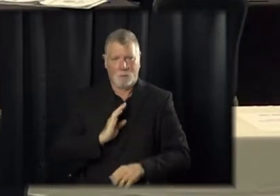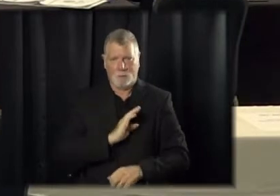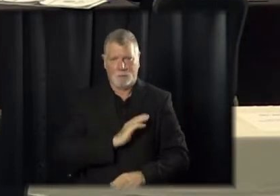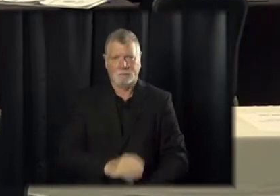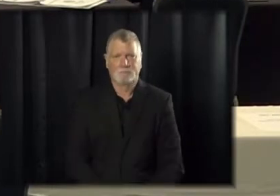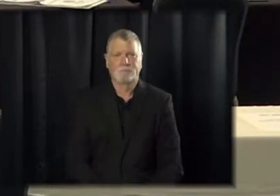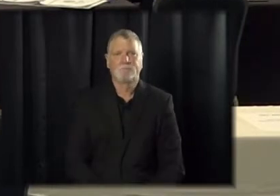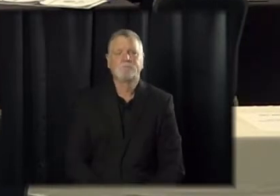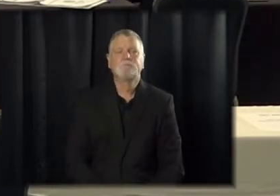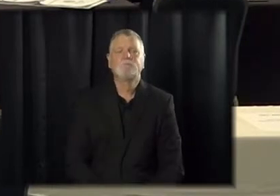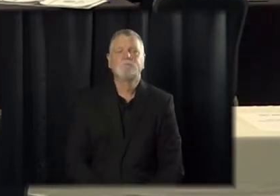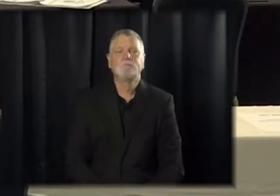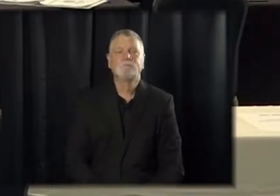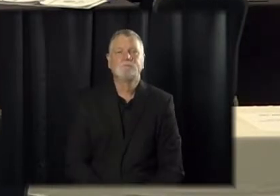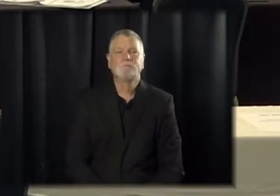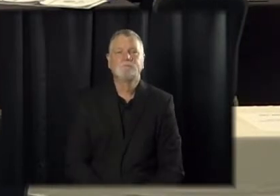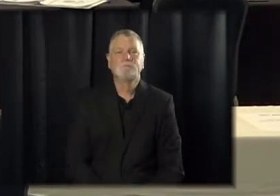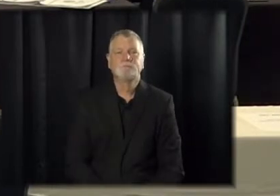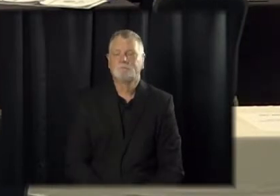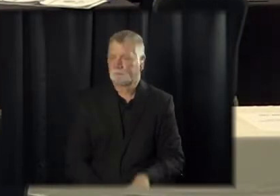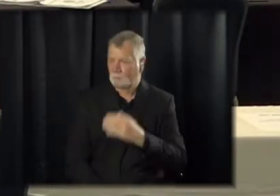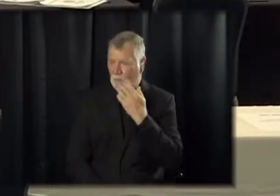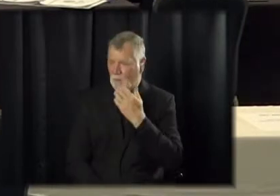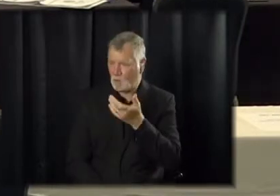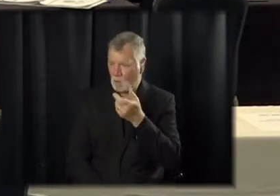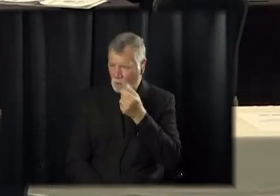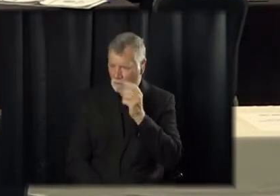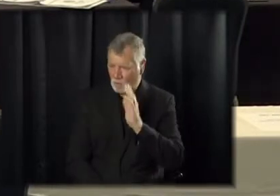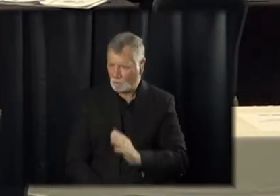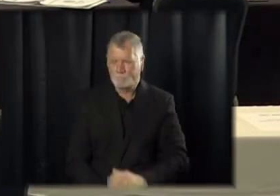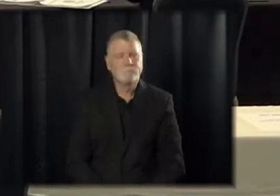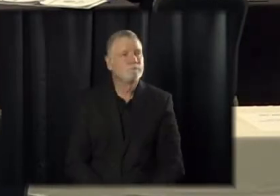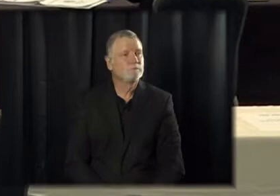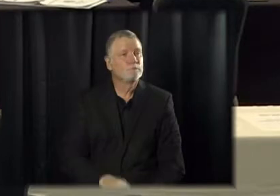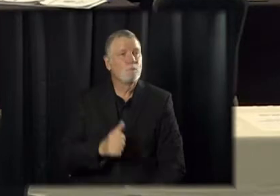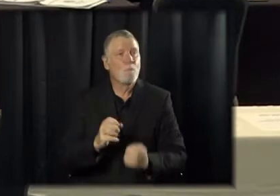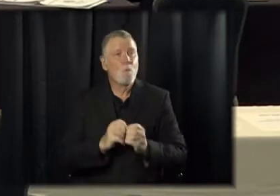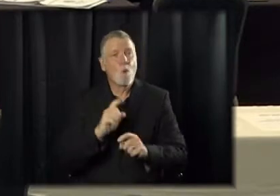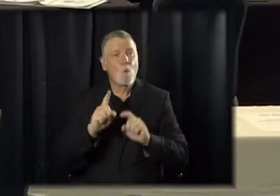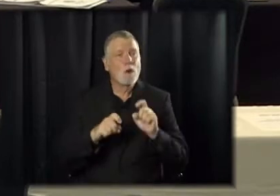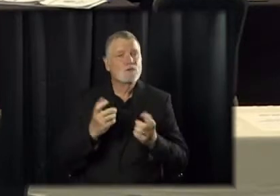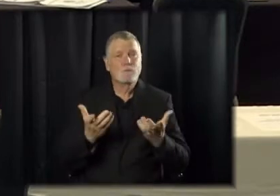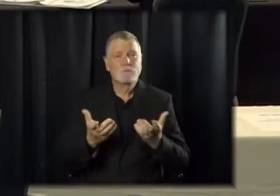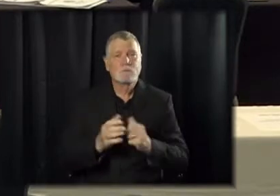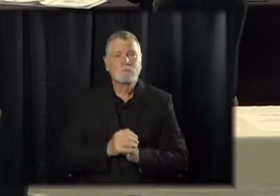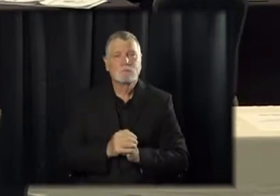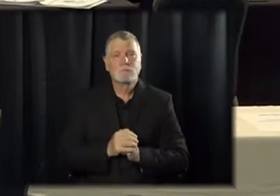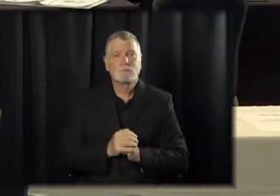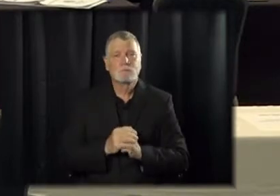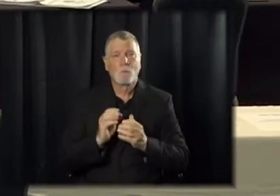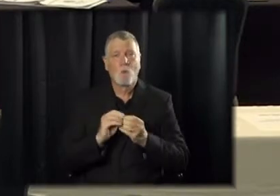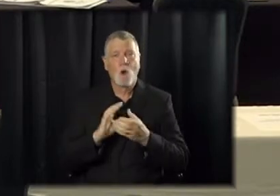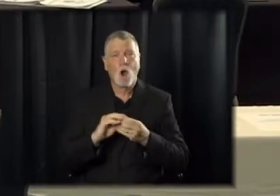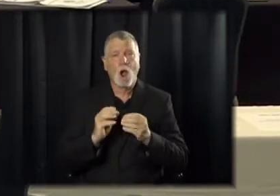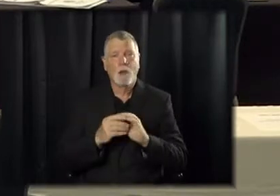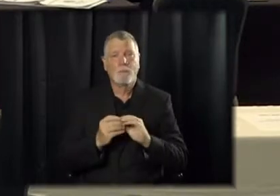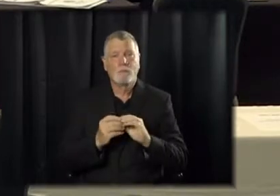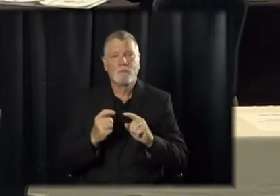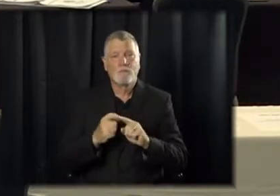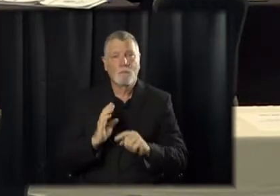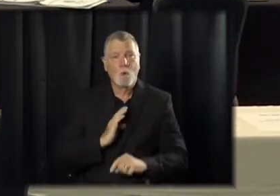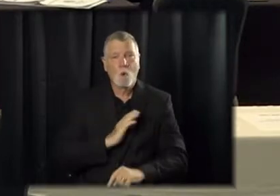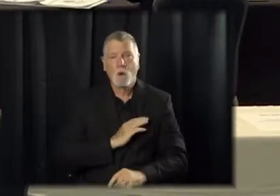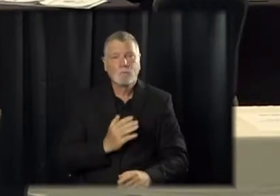staff. Thank you. Thank you, Governor. Any other questions or comments from the